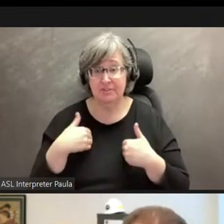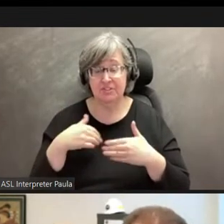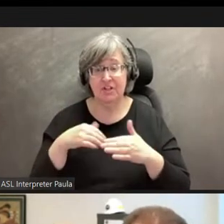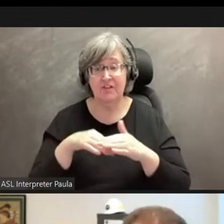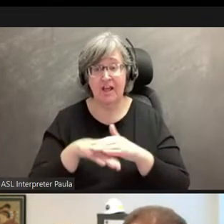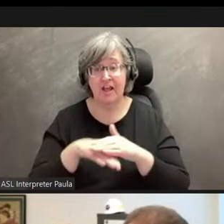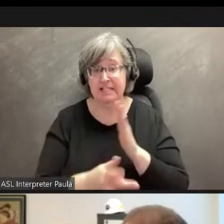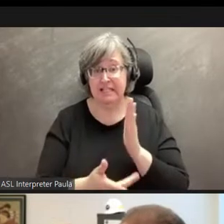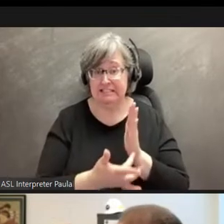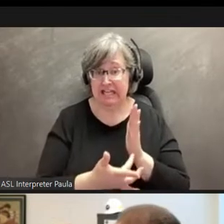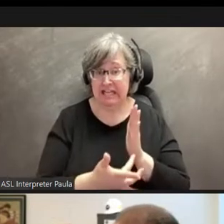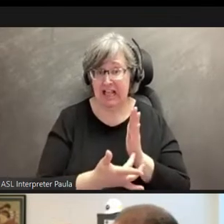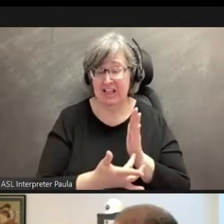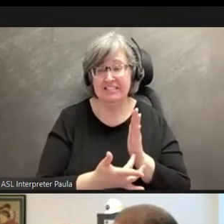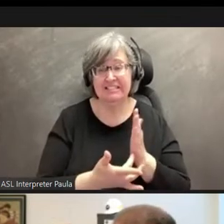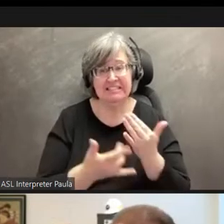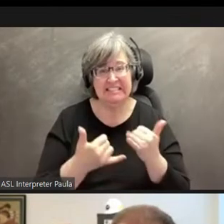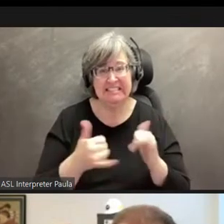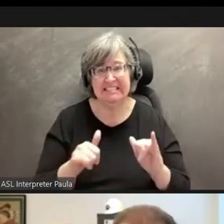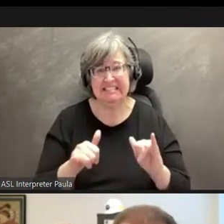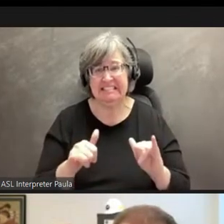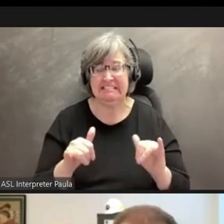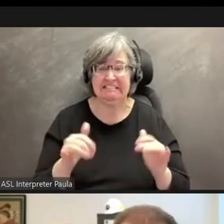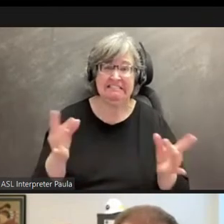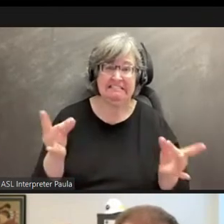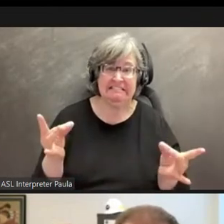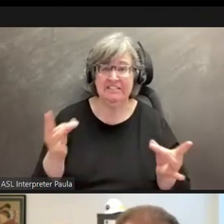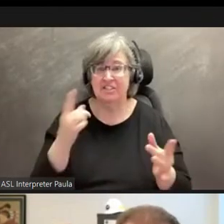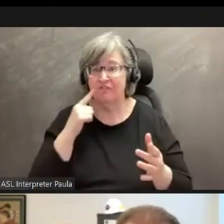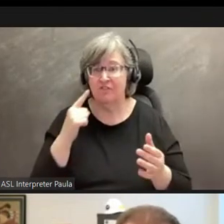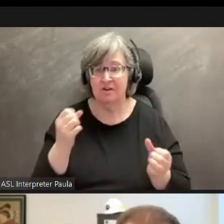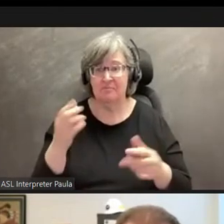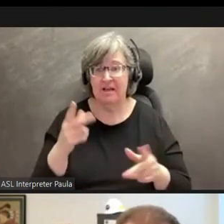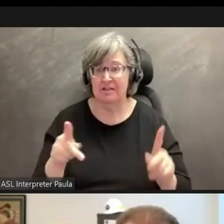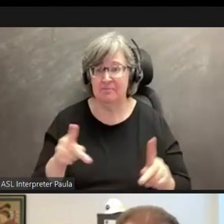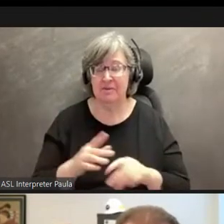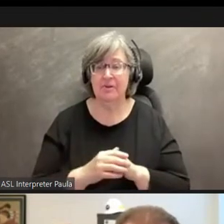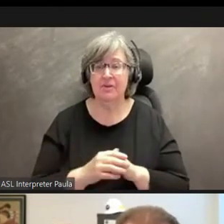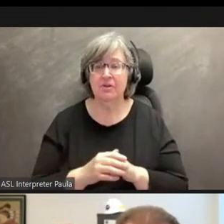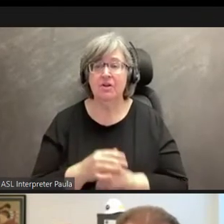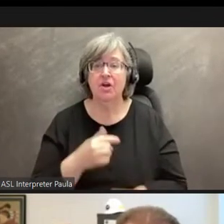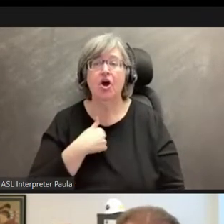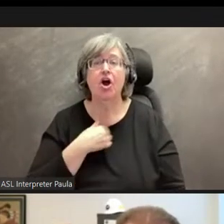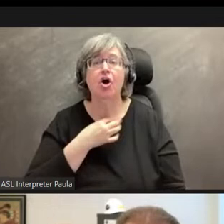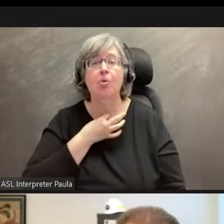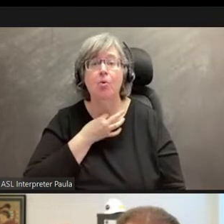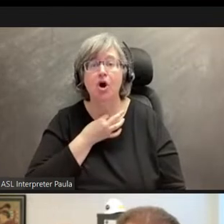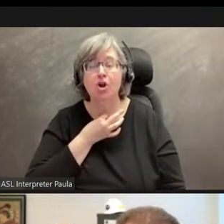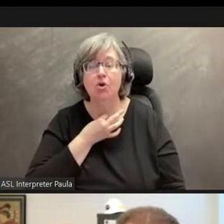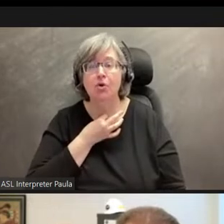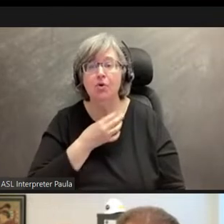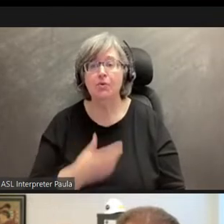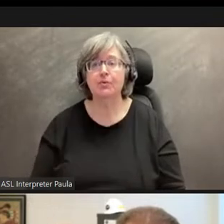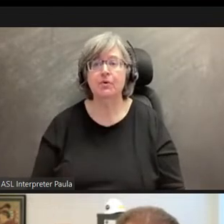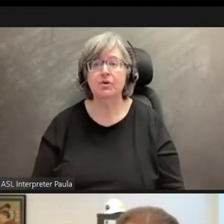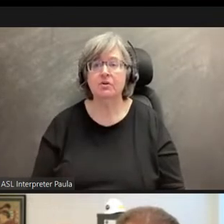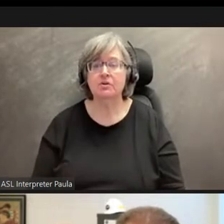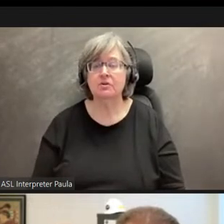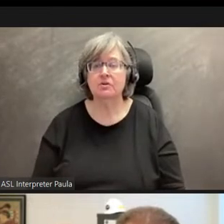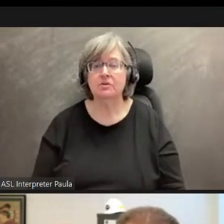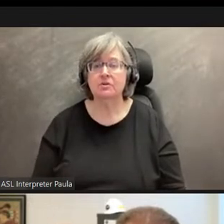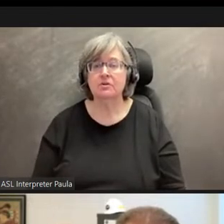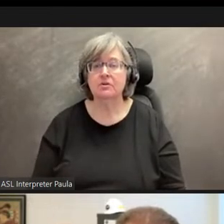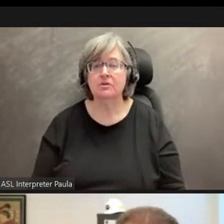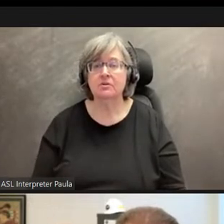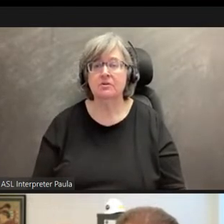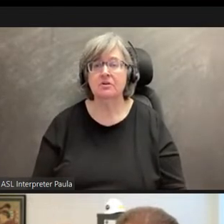technology is still kind of tricky for a lot of people. I was wondering if you found any correlation with